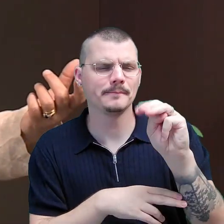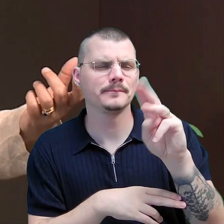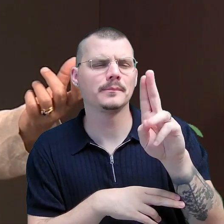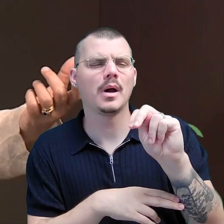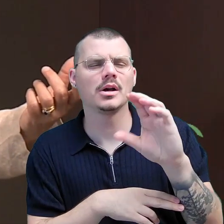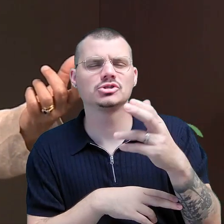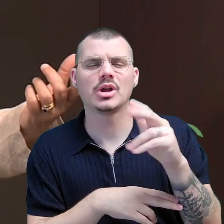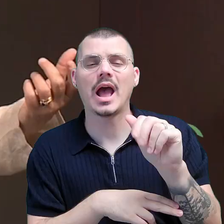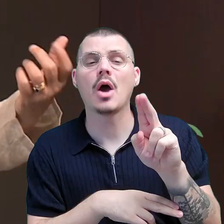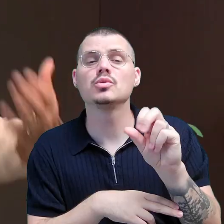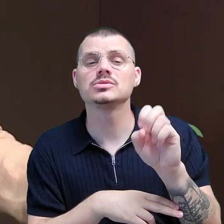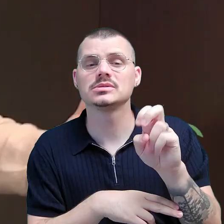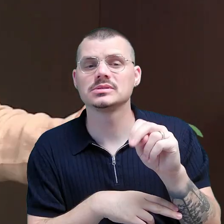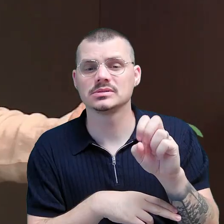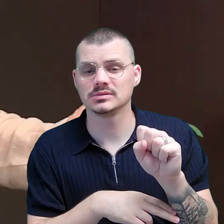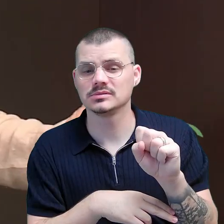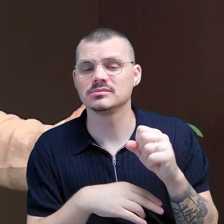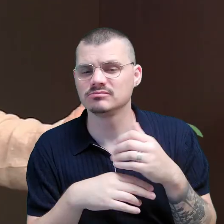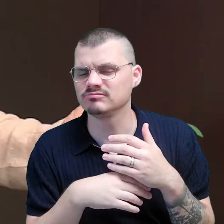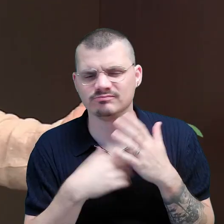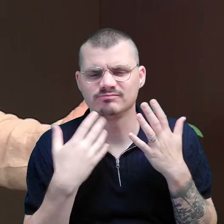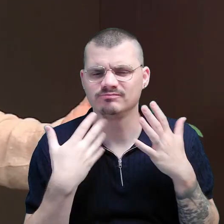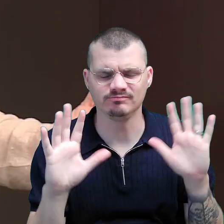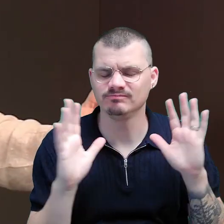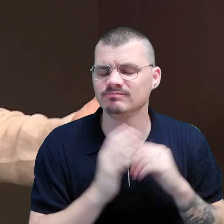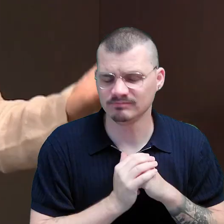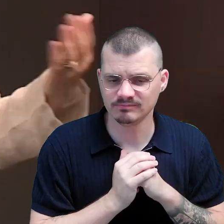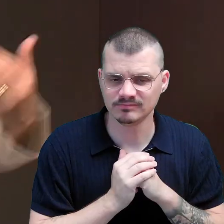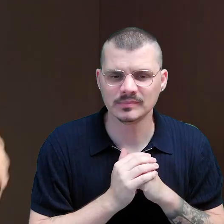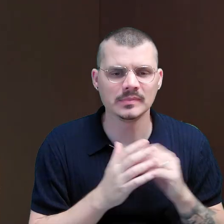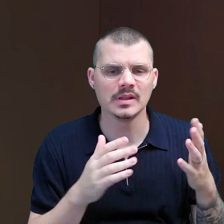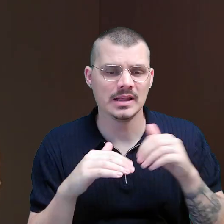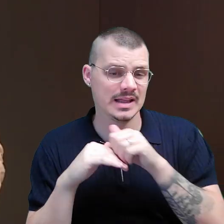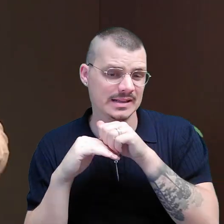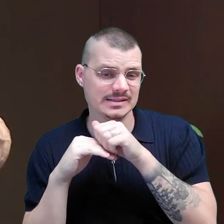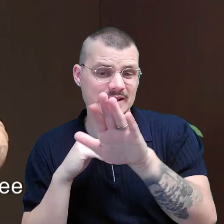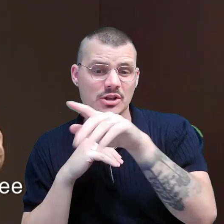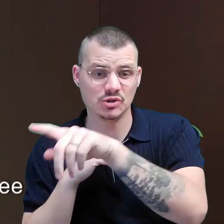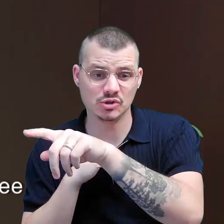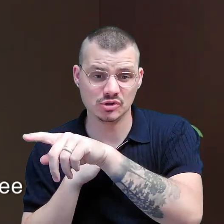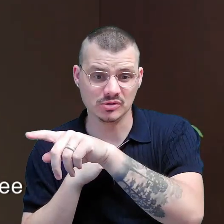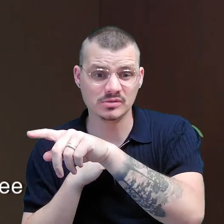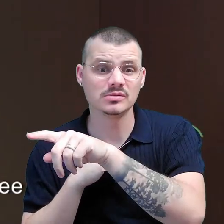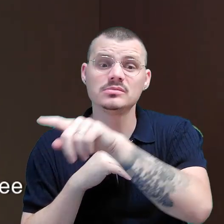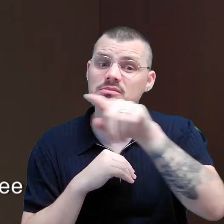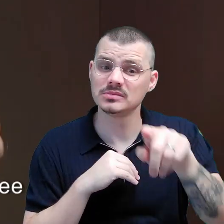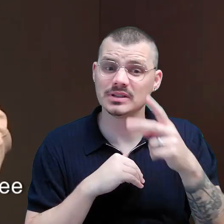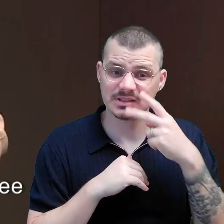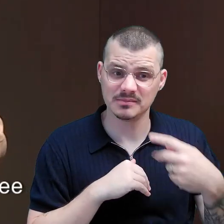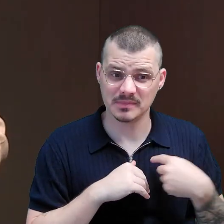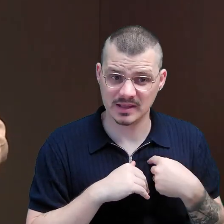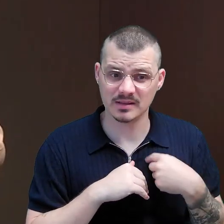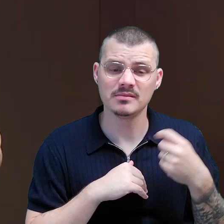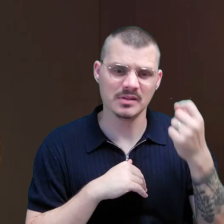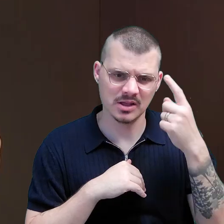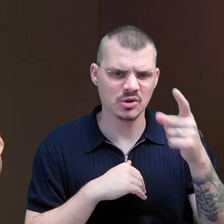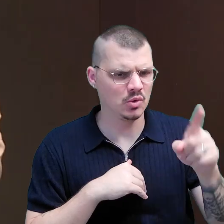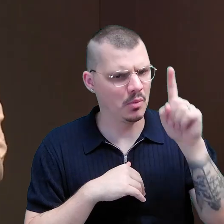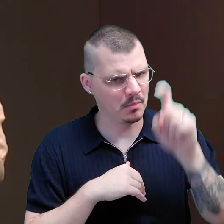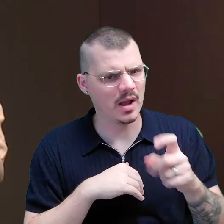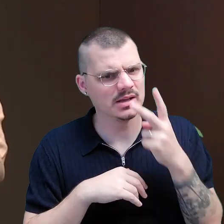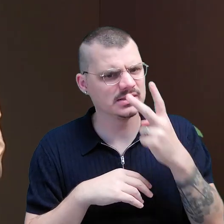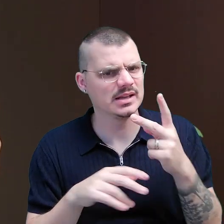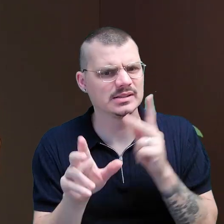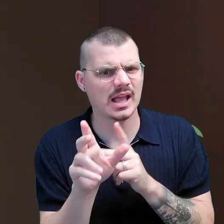proxy, and that's that. And sent her to me on the condition that you have to see a